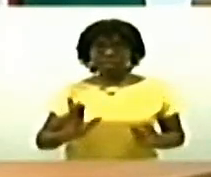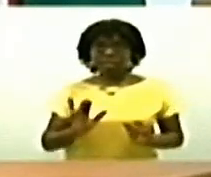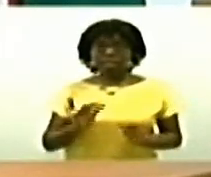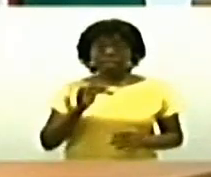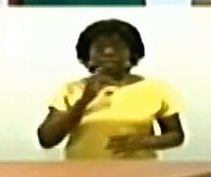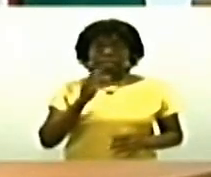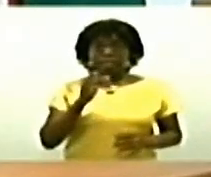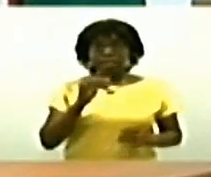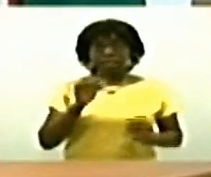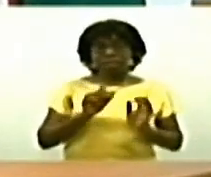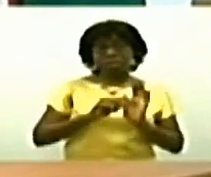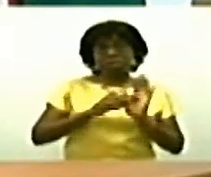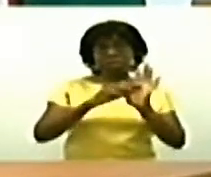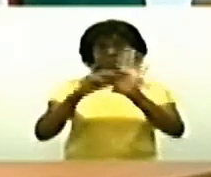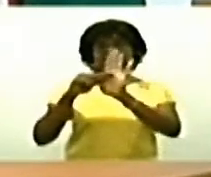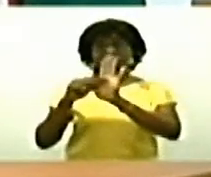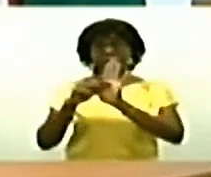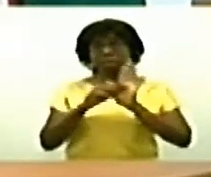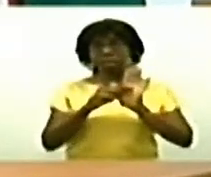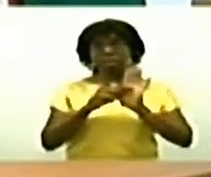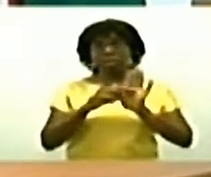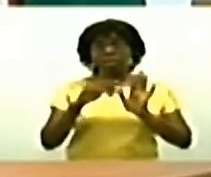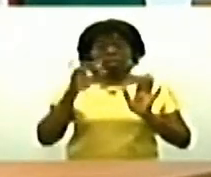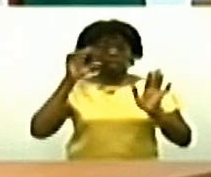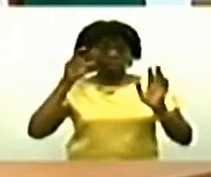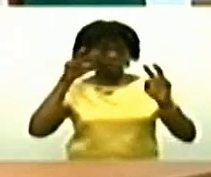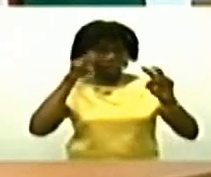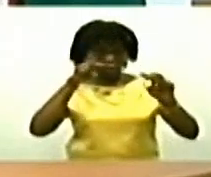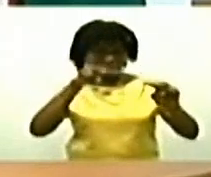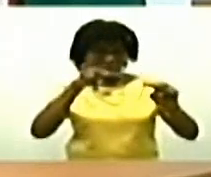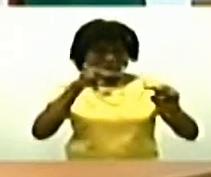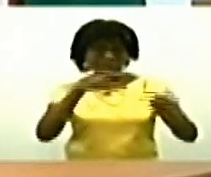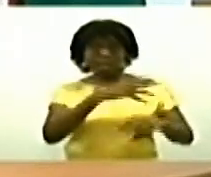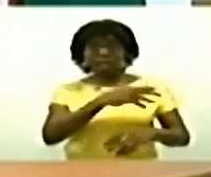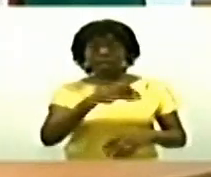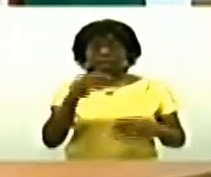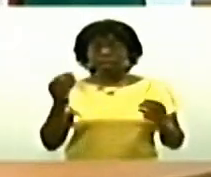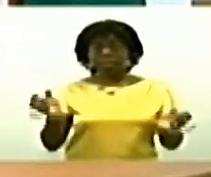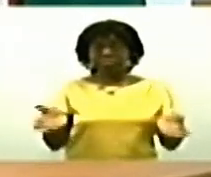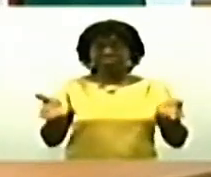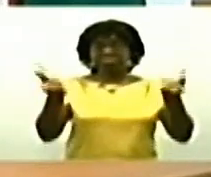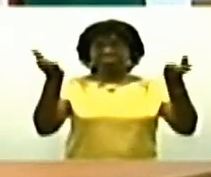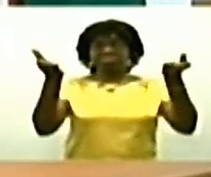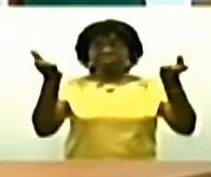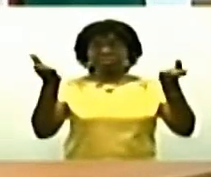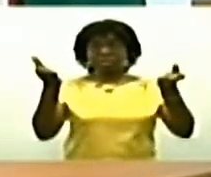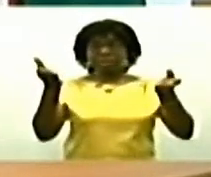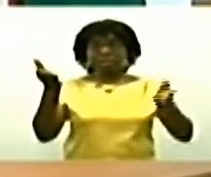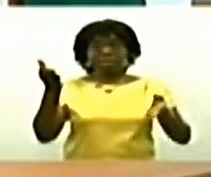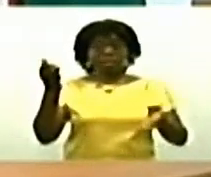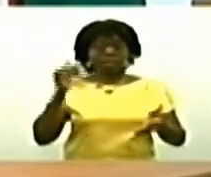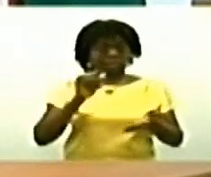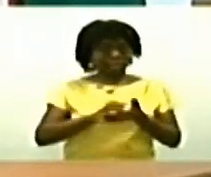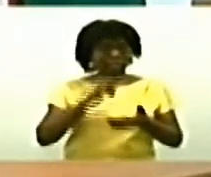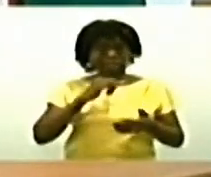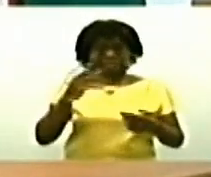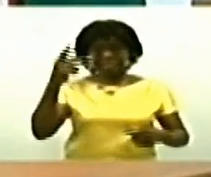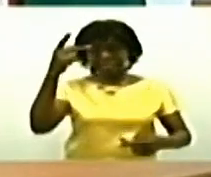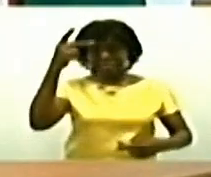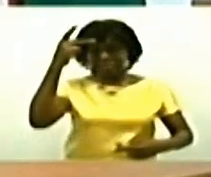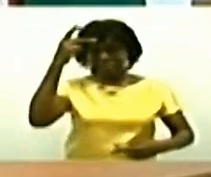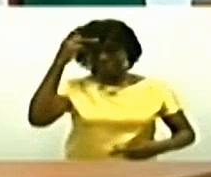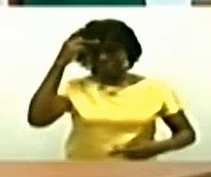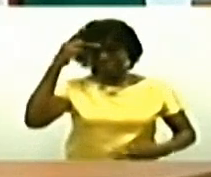is highlighted, focused on, and promoted. It's a sickening